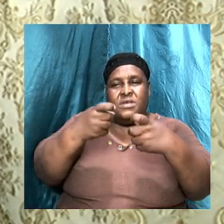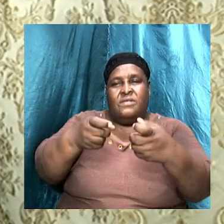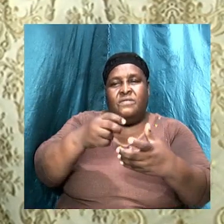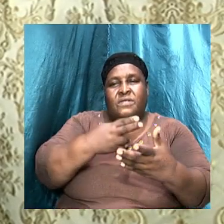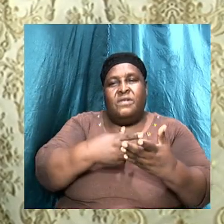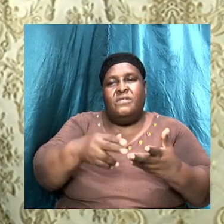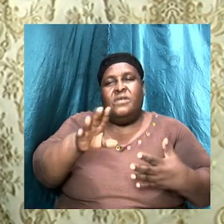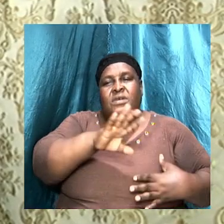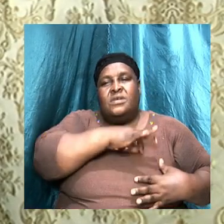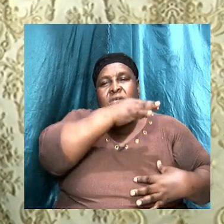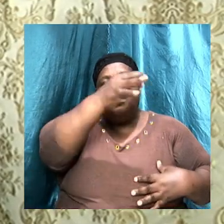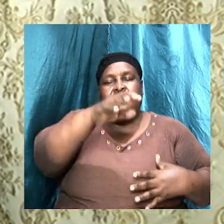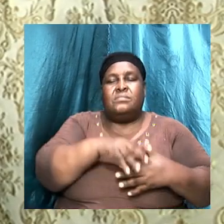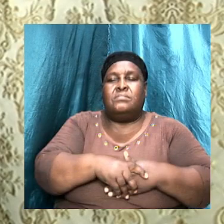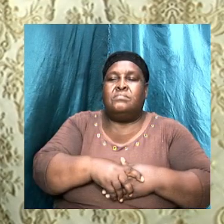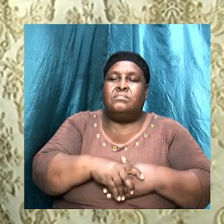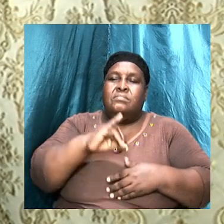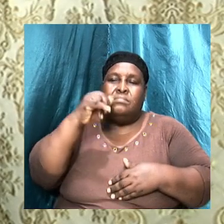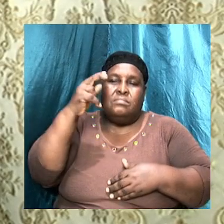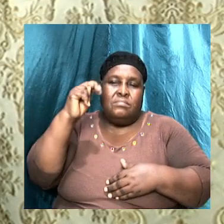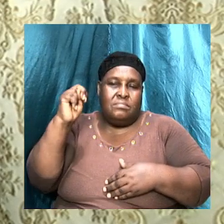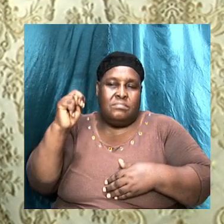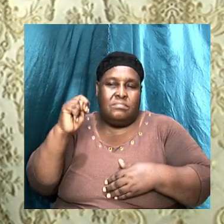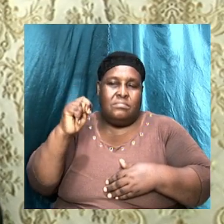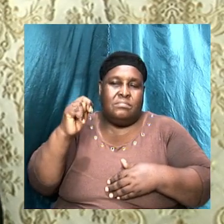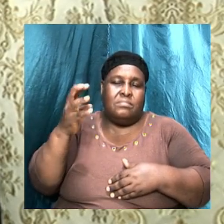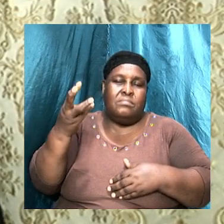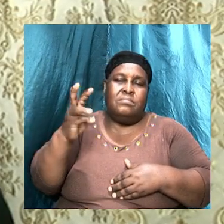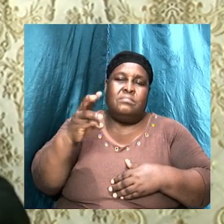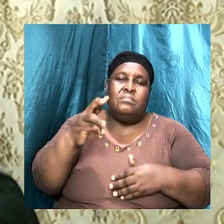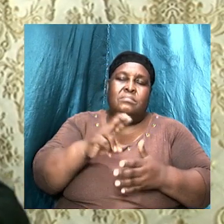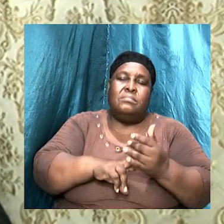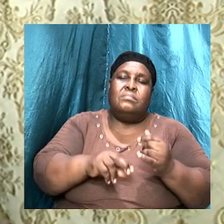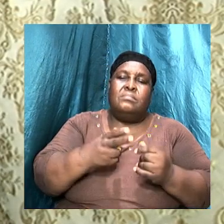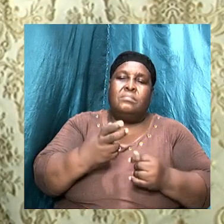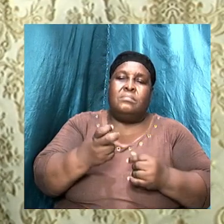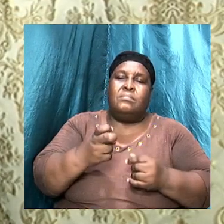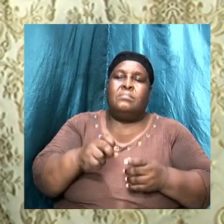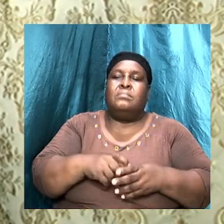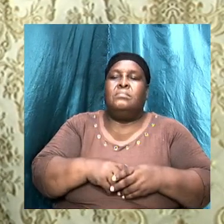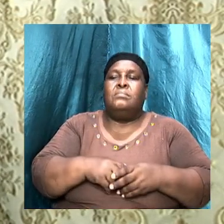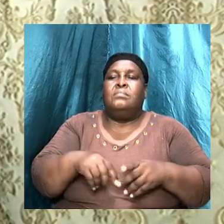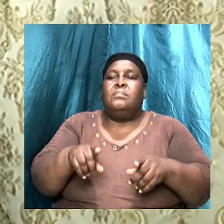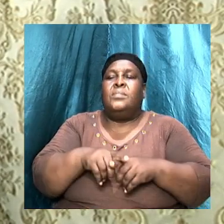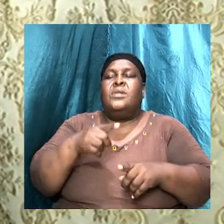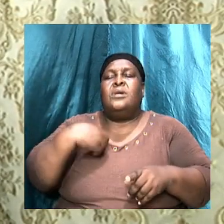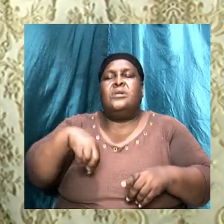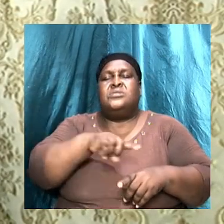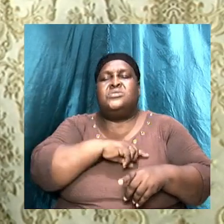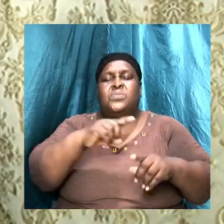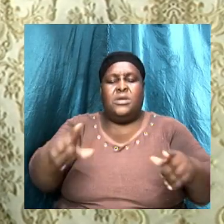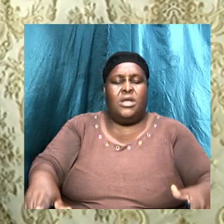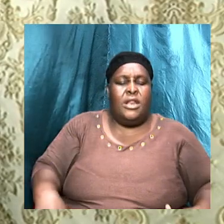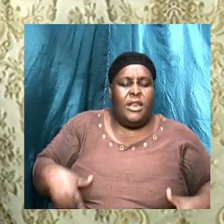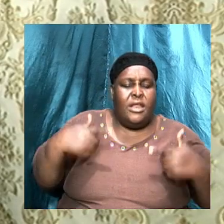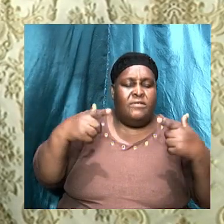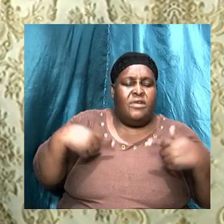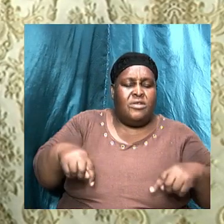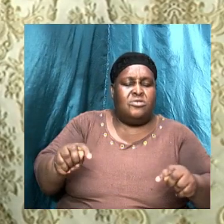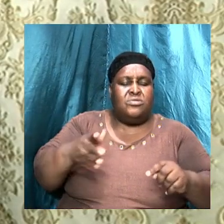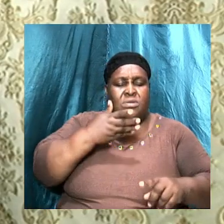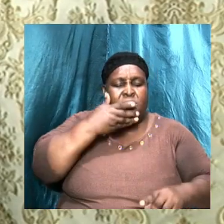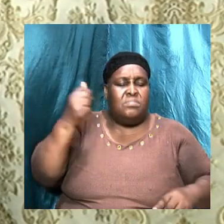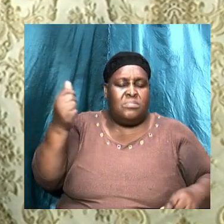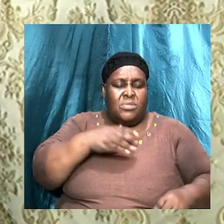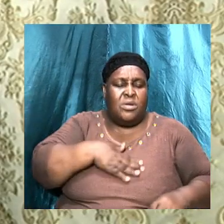by Saint John 16 verse 13 as we live and as we try our best